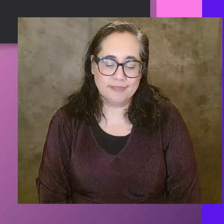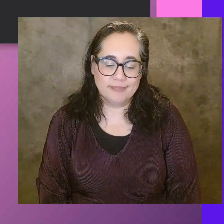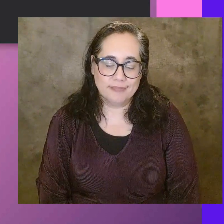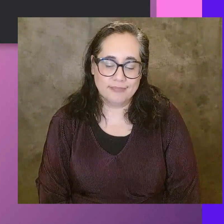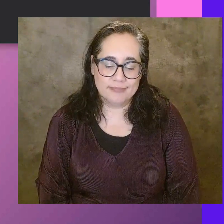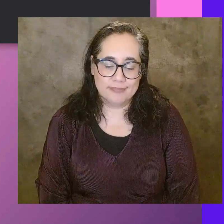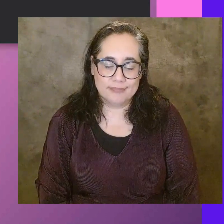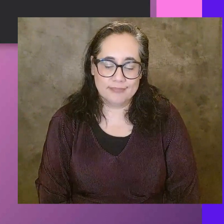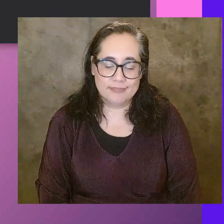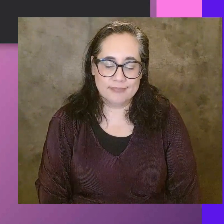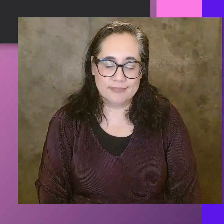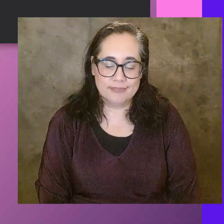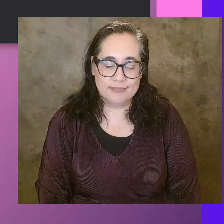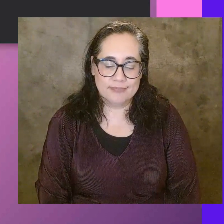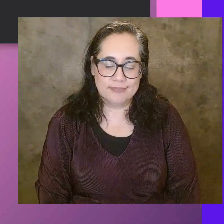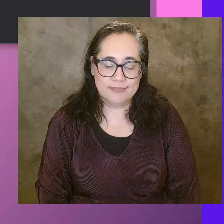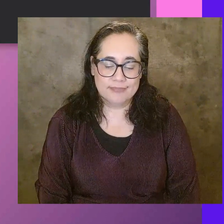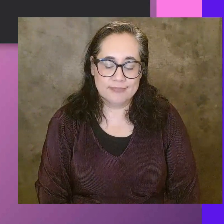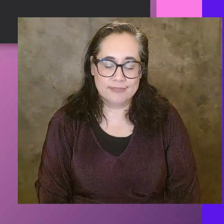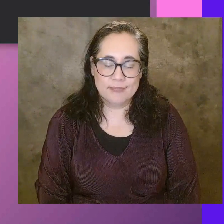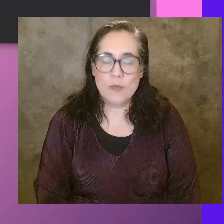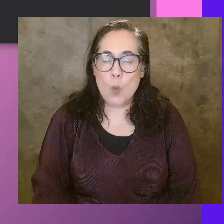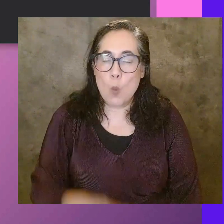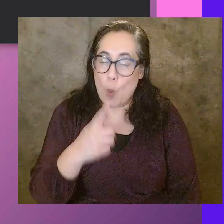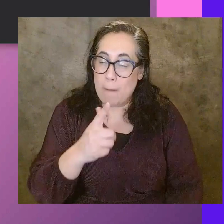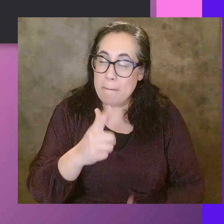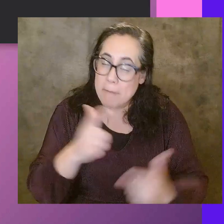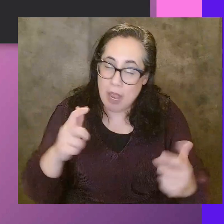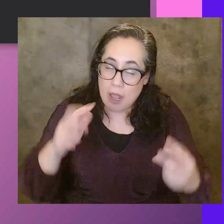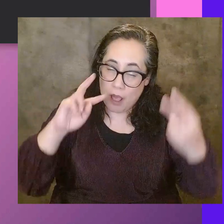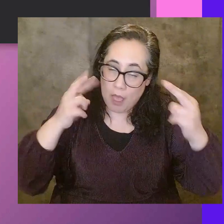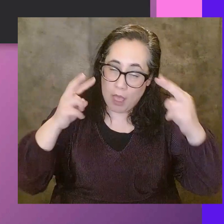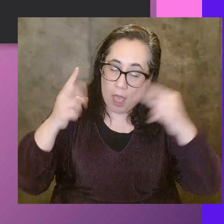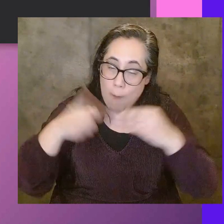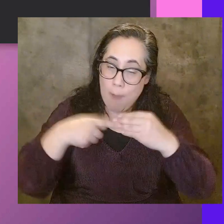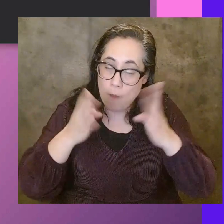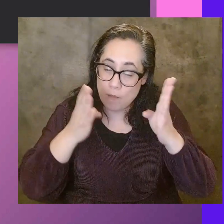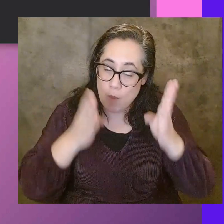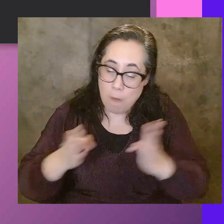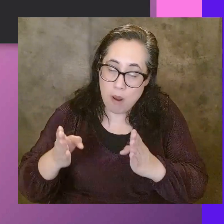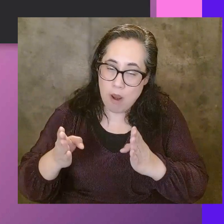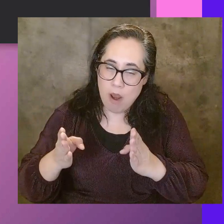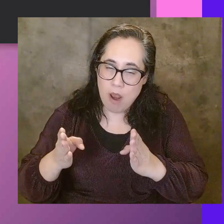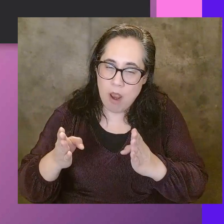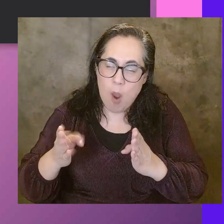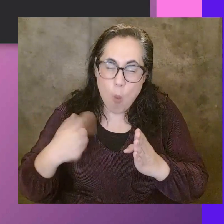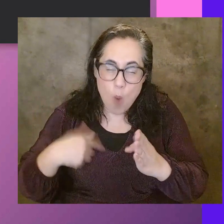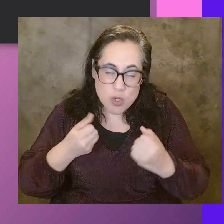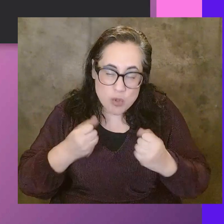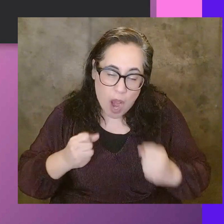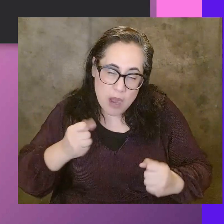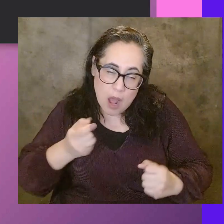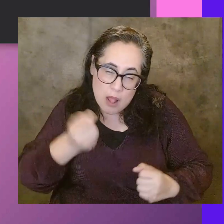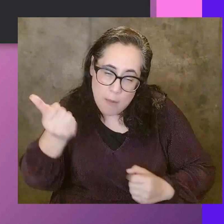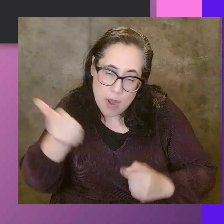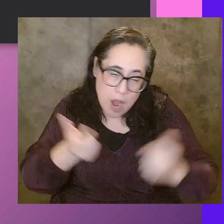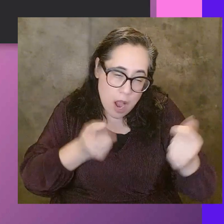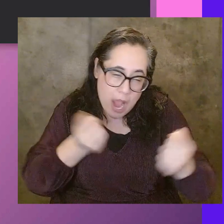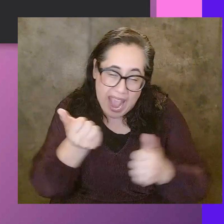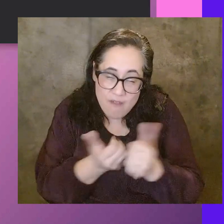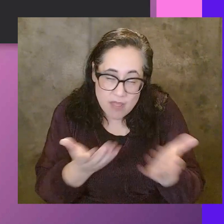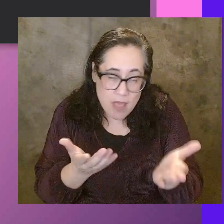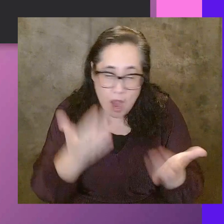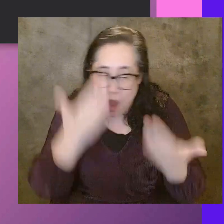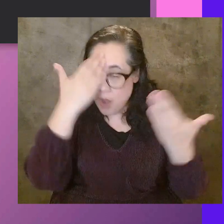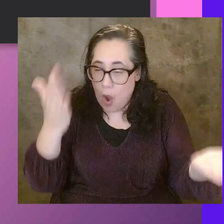small distractions before they become problems. One of the biggest misconceptions about preparation is that we're